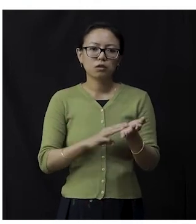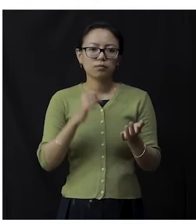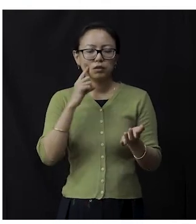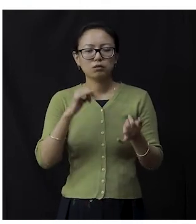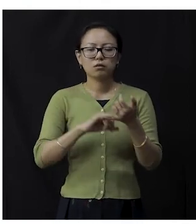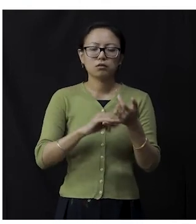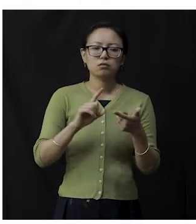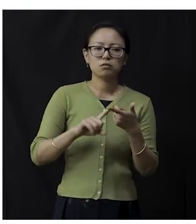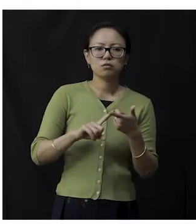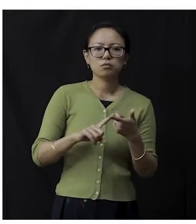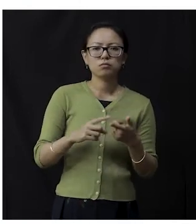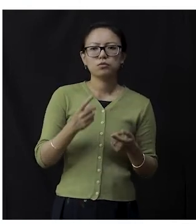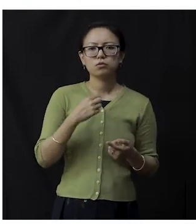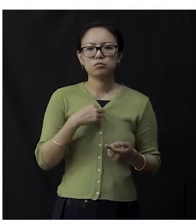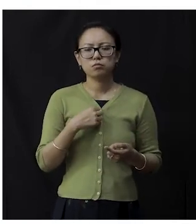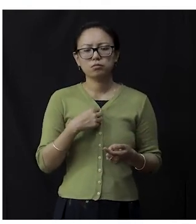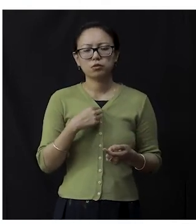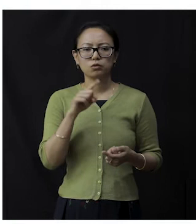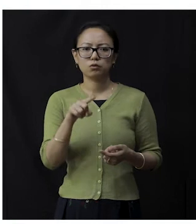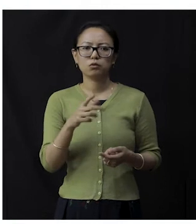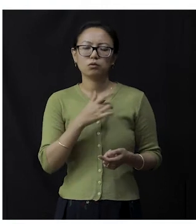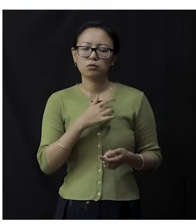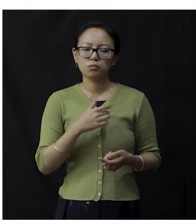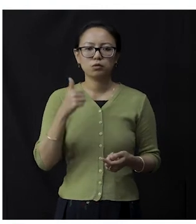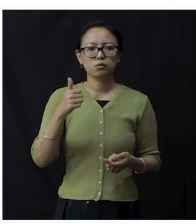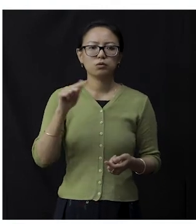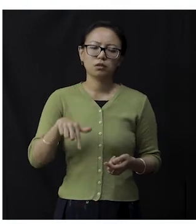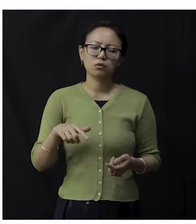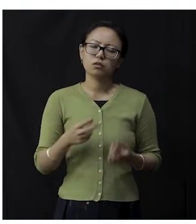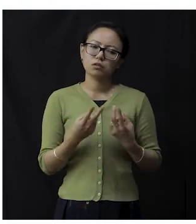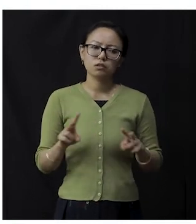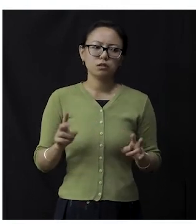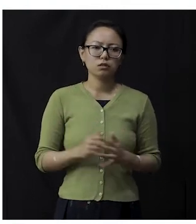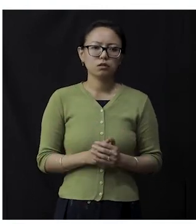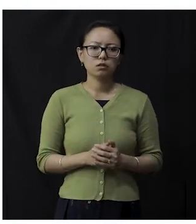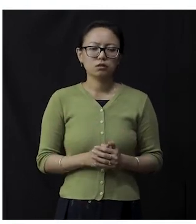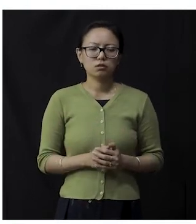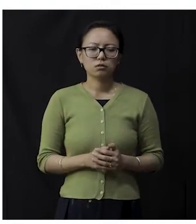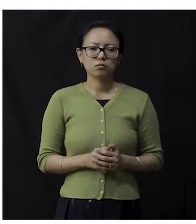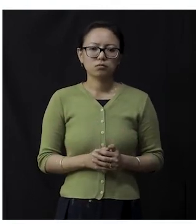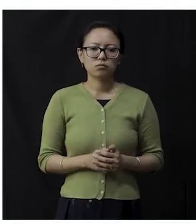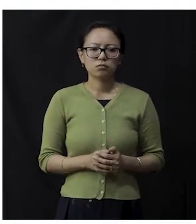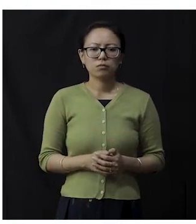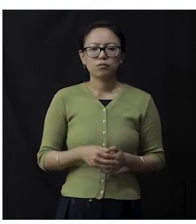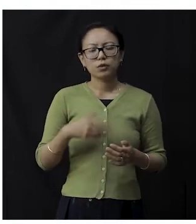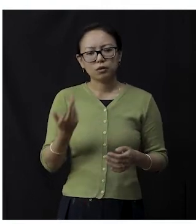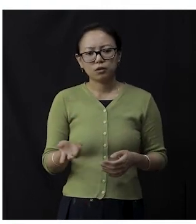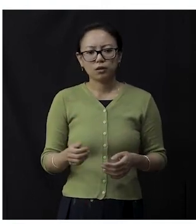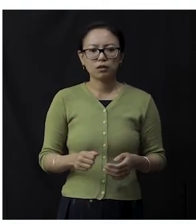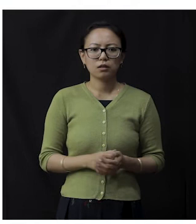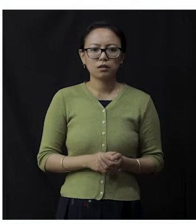Please tell me, please, please tell me. And then the people all spoke at once.